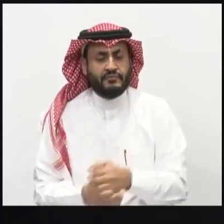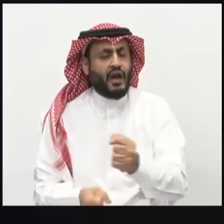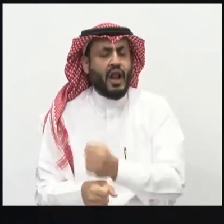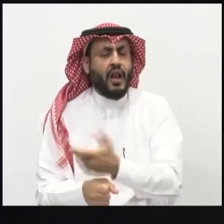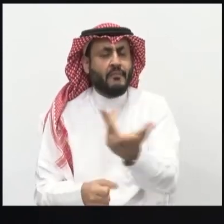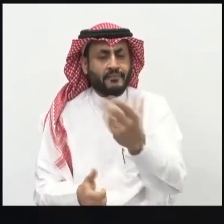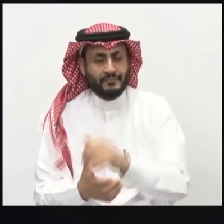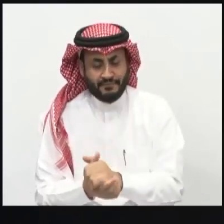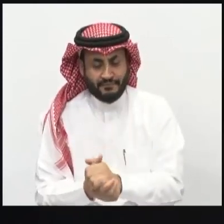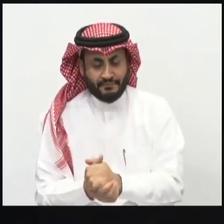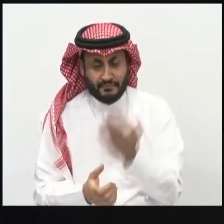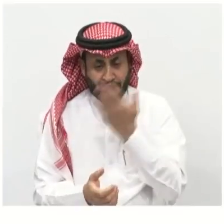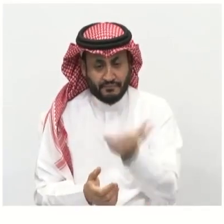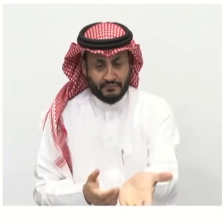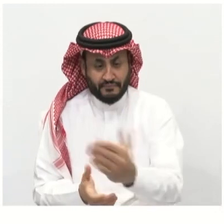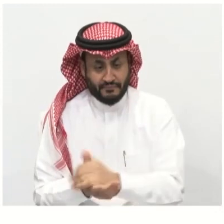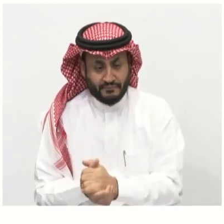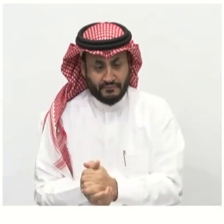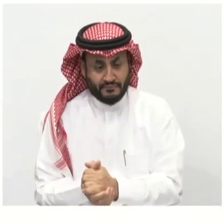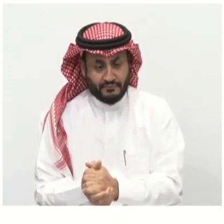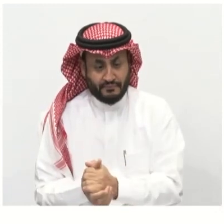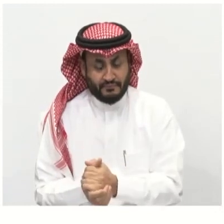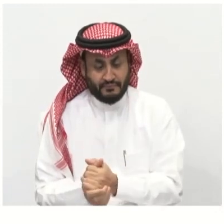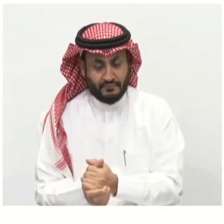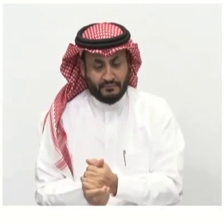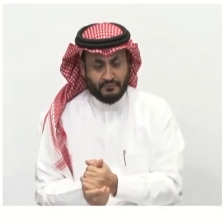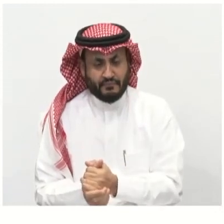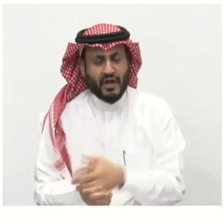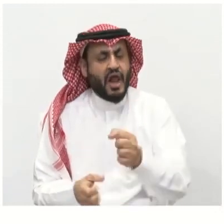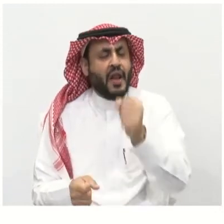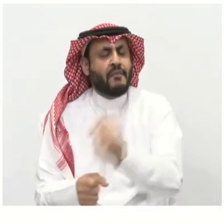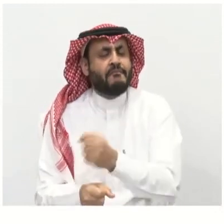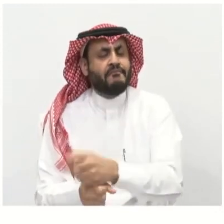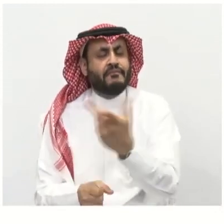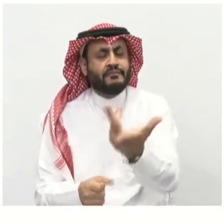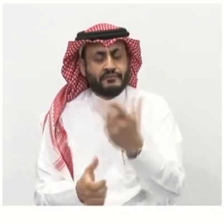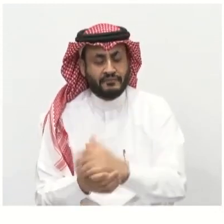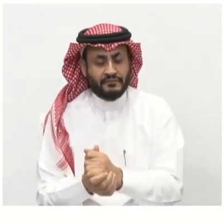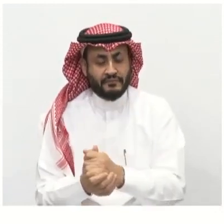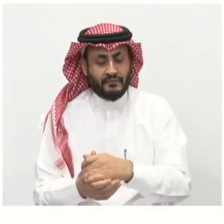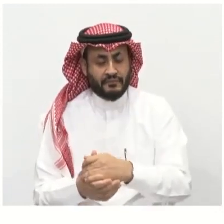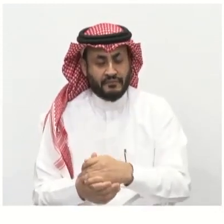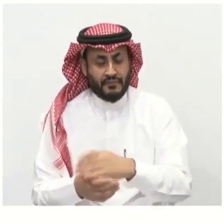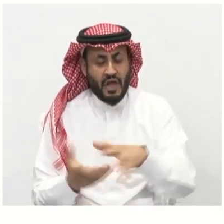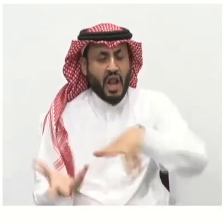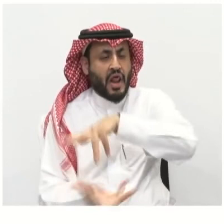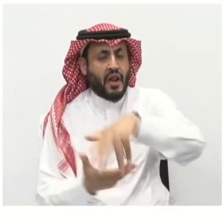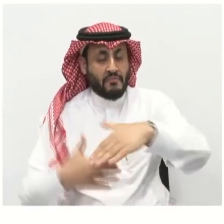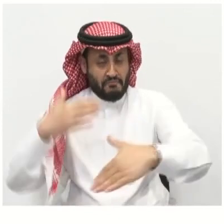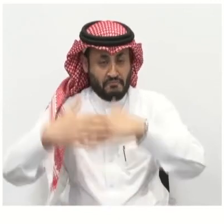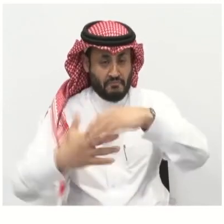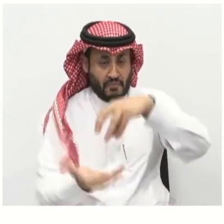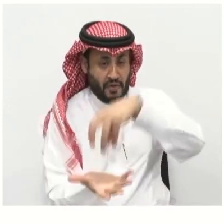these abilities? Let's read the next question. It says here, how will you use that to make the world a better